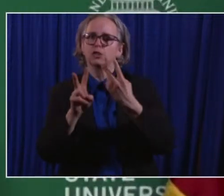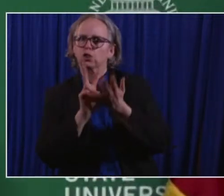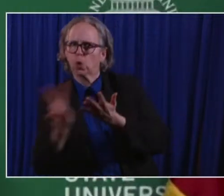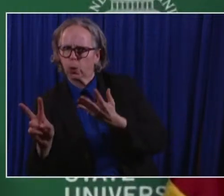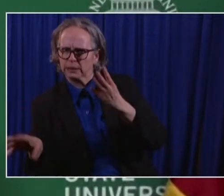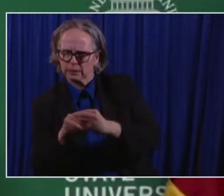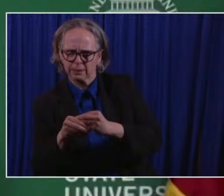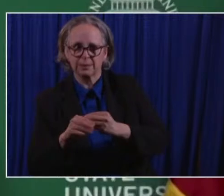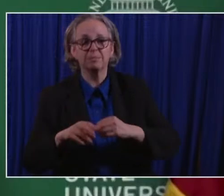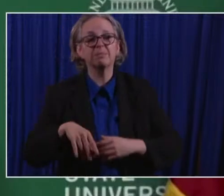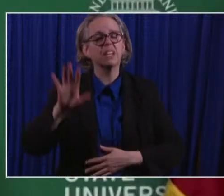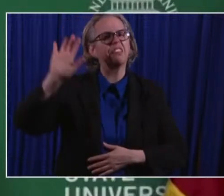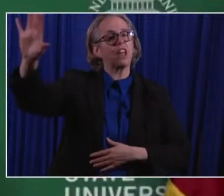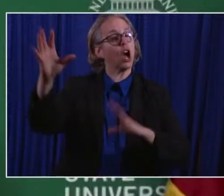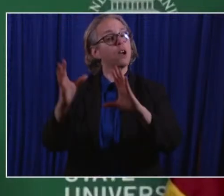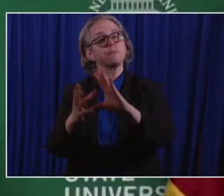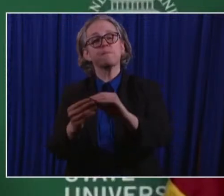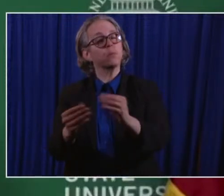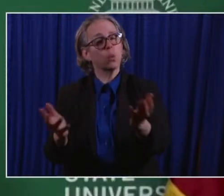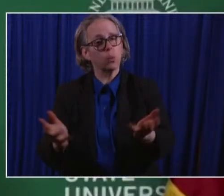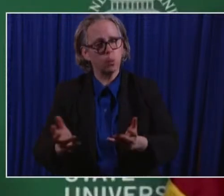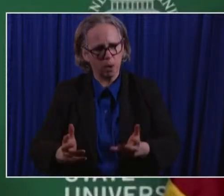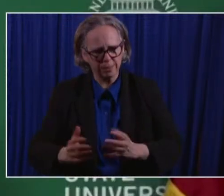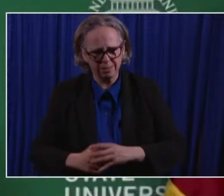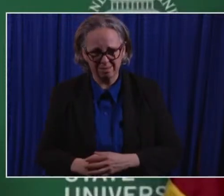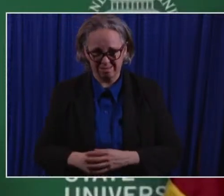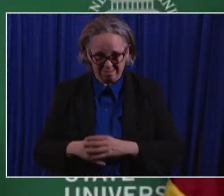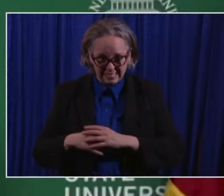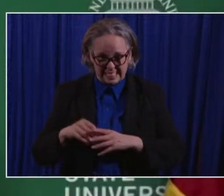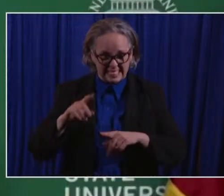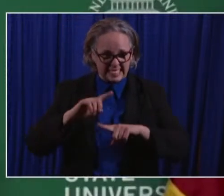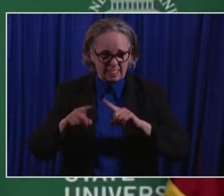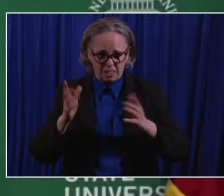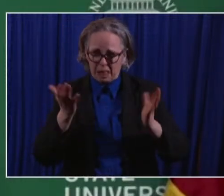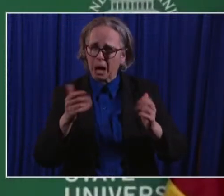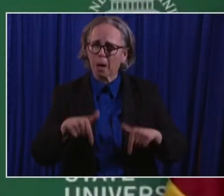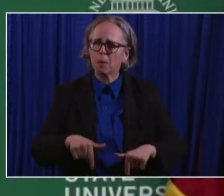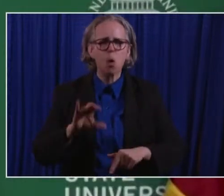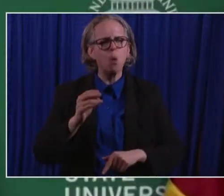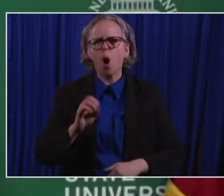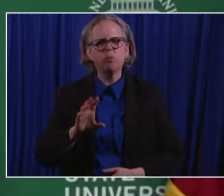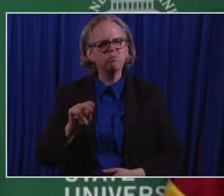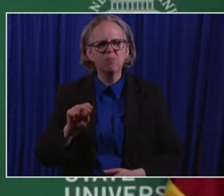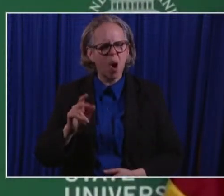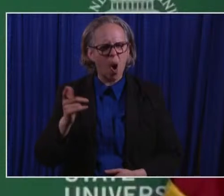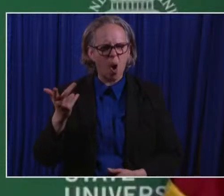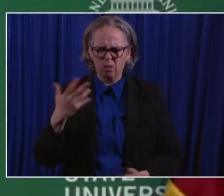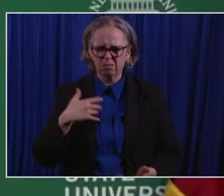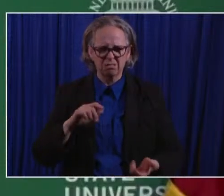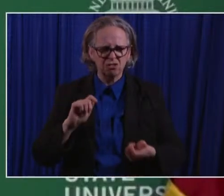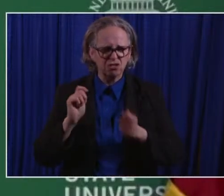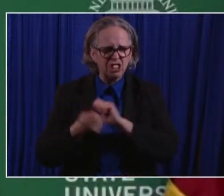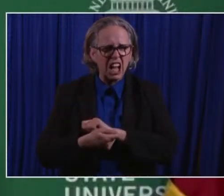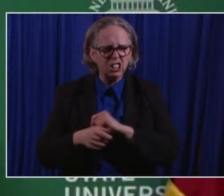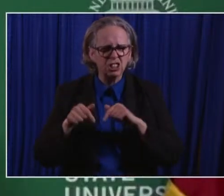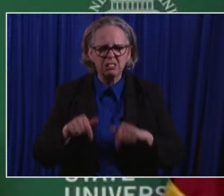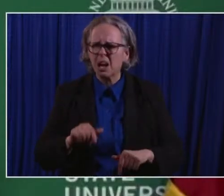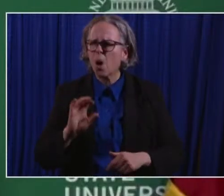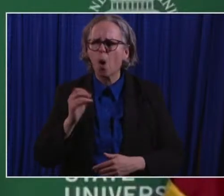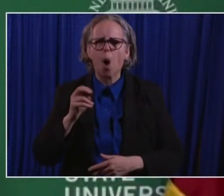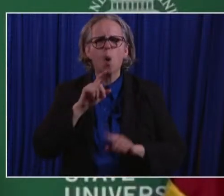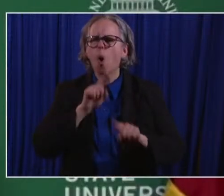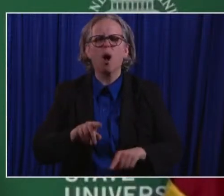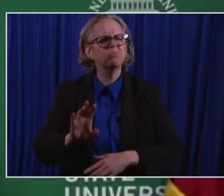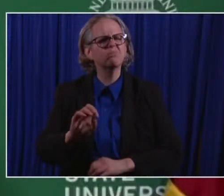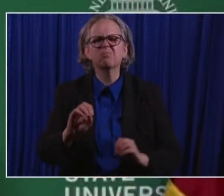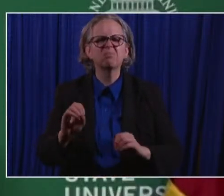in a fast read, I don't think is any surprise. I mean, it doesn't change if we're in a crowded area outside. You